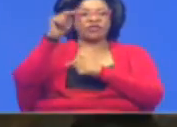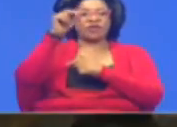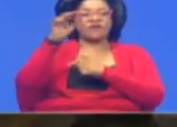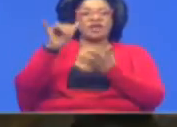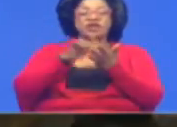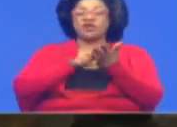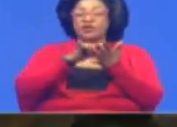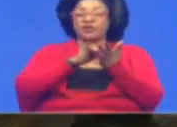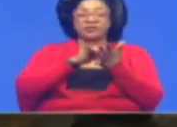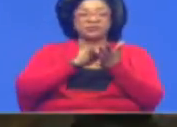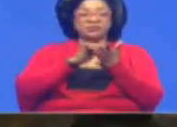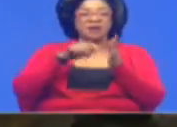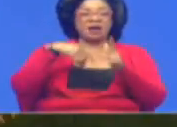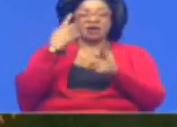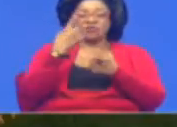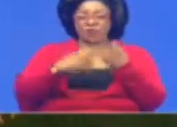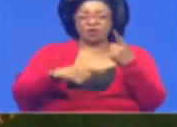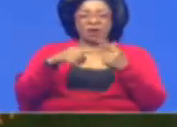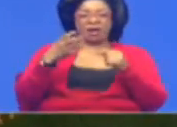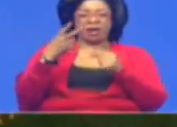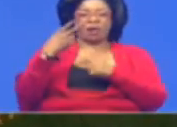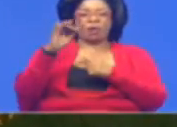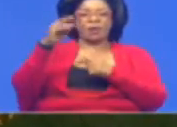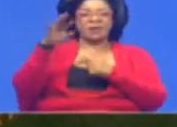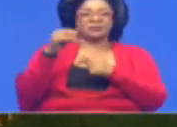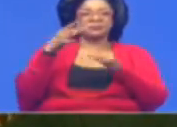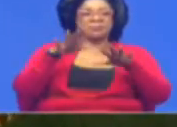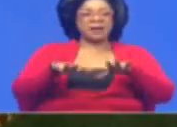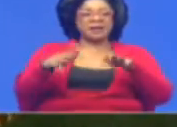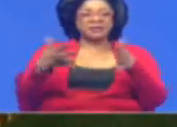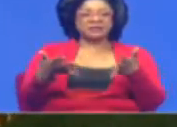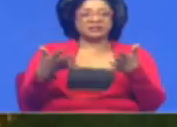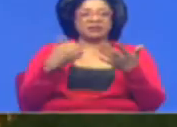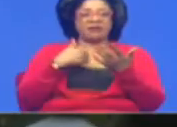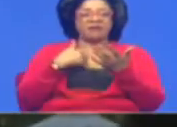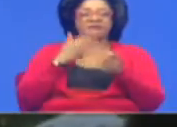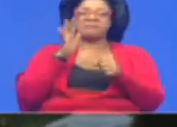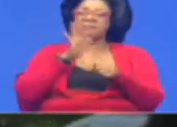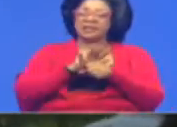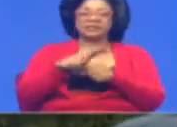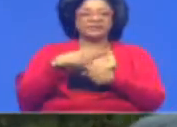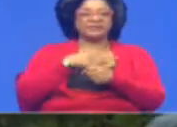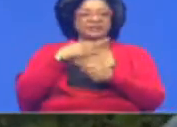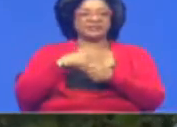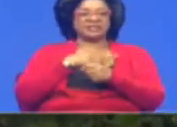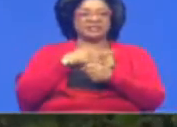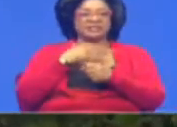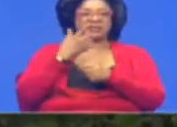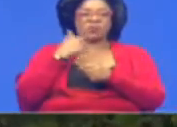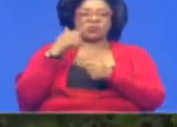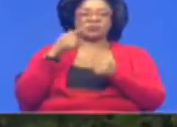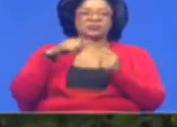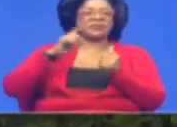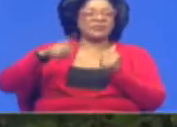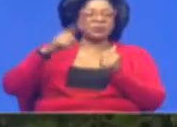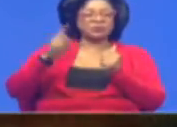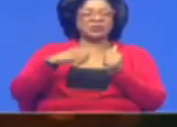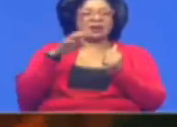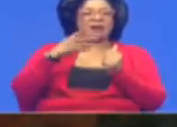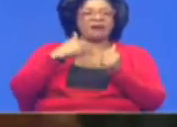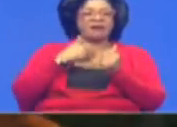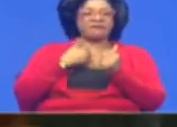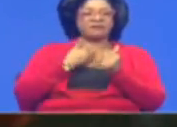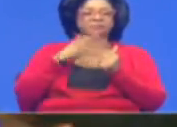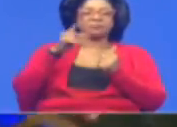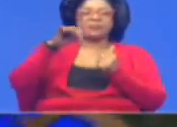an annual Halloween bash gave out the chills to many visitors. More than 7,000 hand-carved